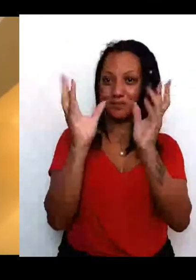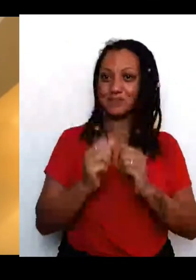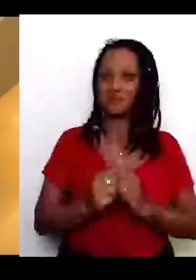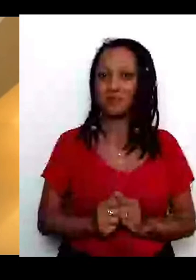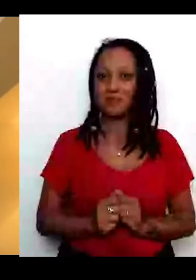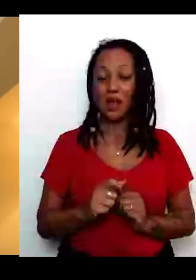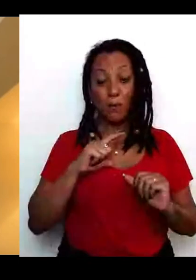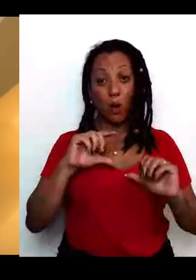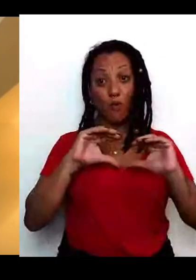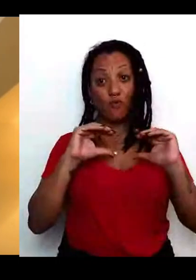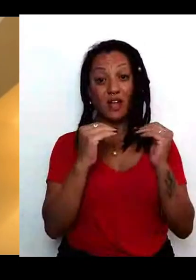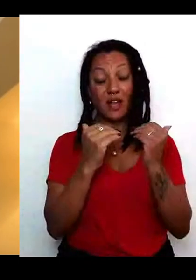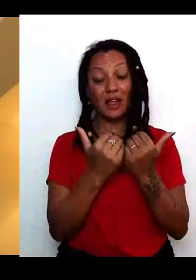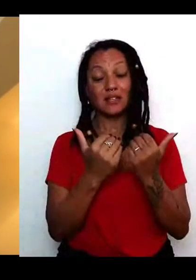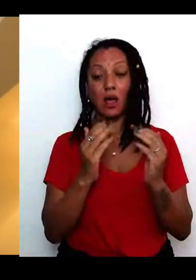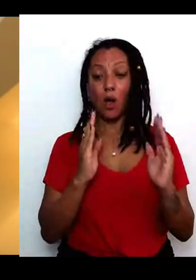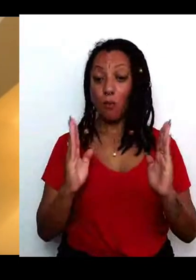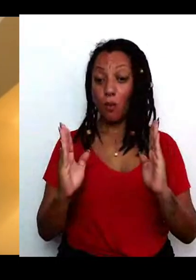uh